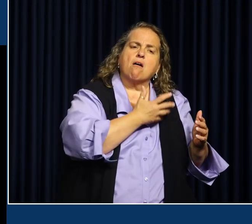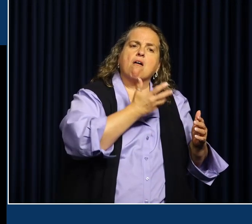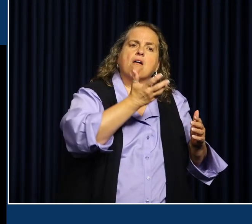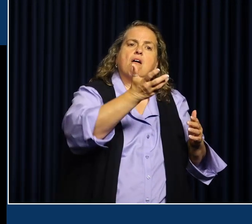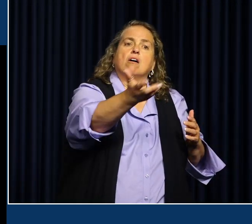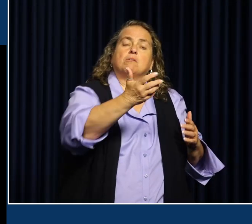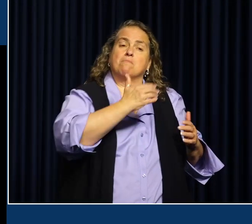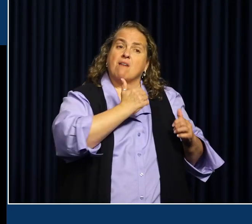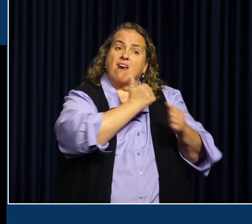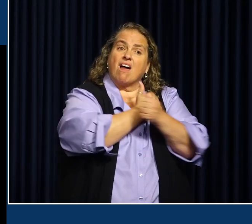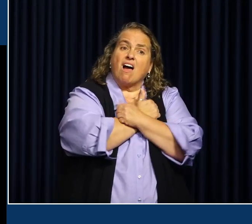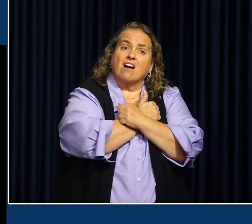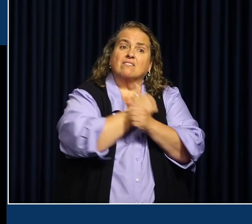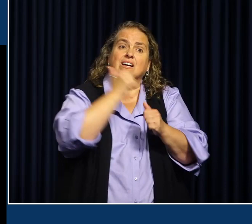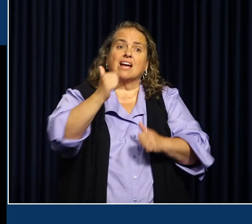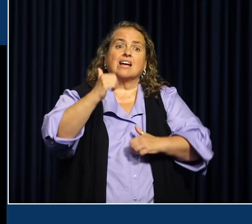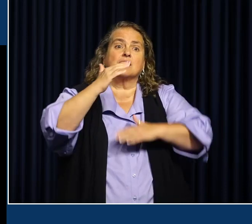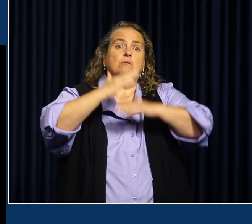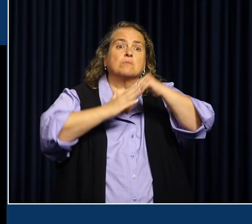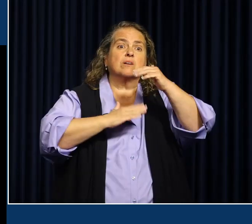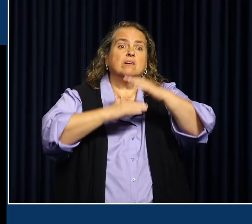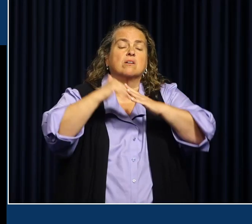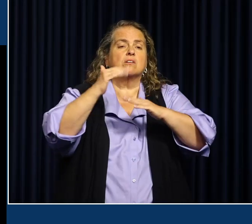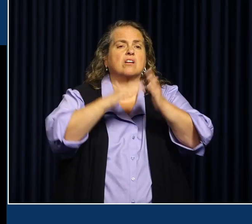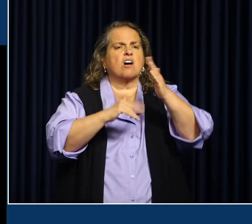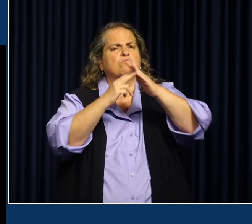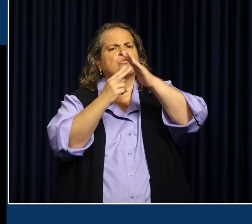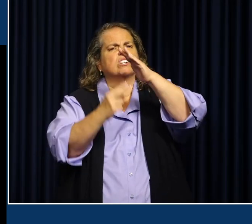Love can build a